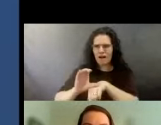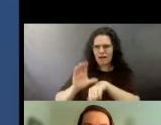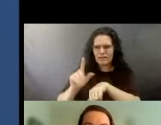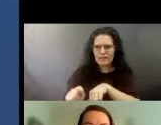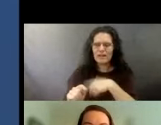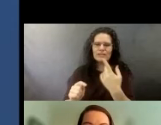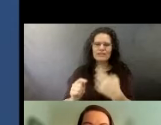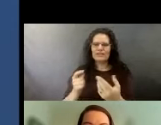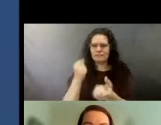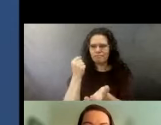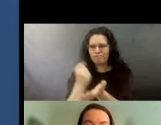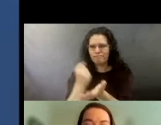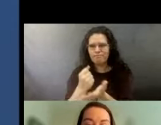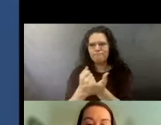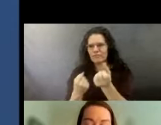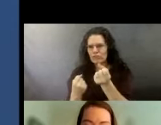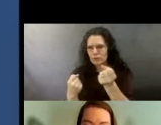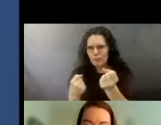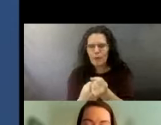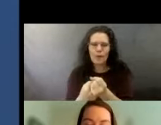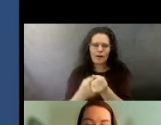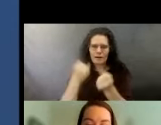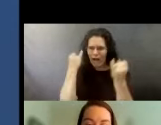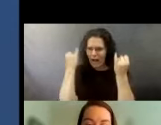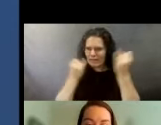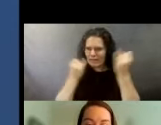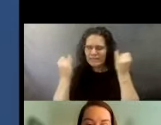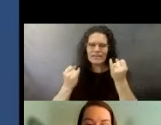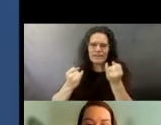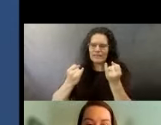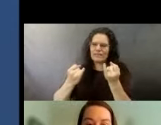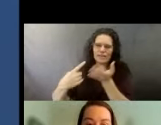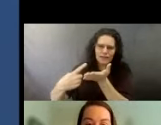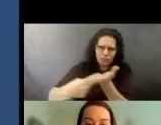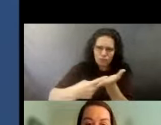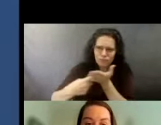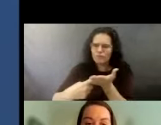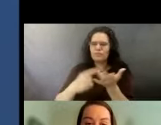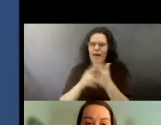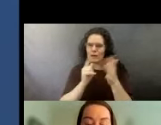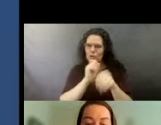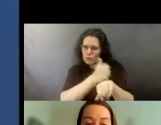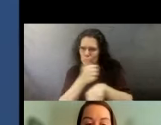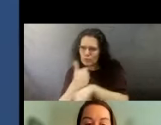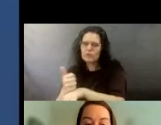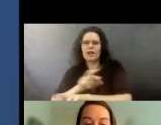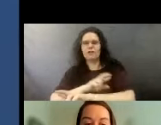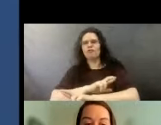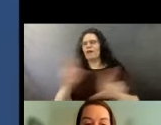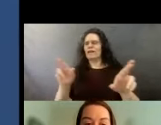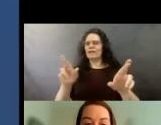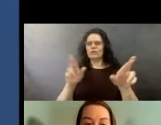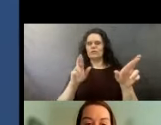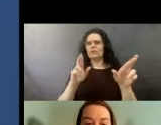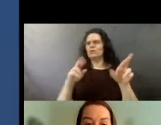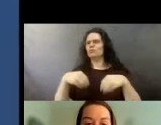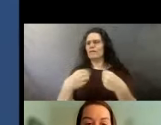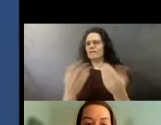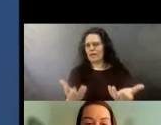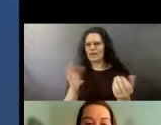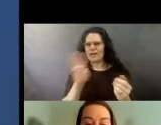She's helped us to brainstorm and develop and deliver this webinar series, and we sincerely thank her on behalf of the National Center